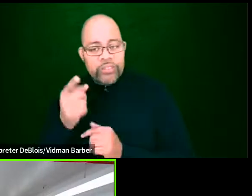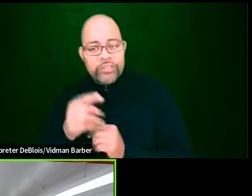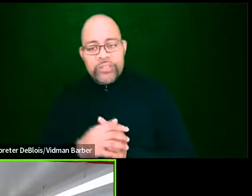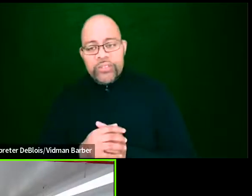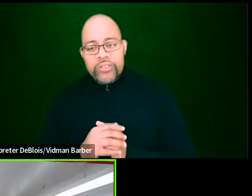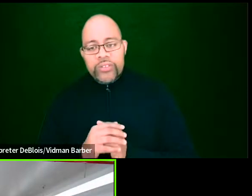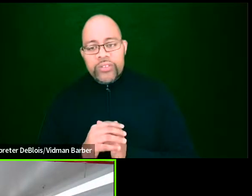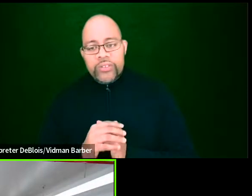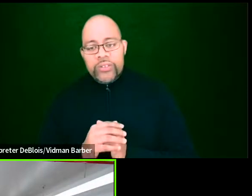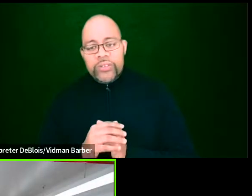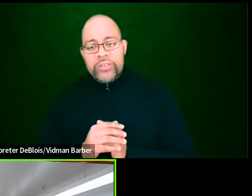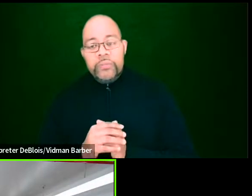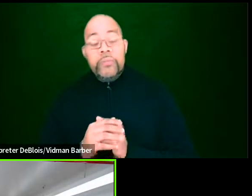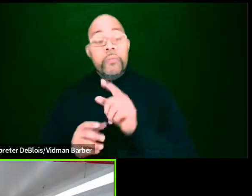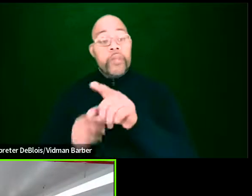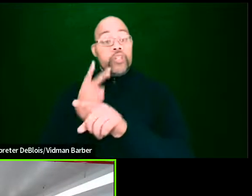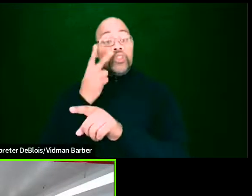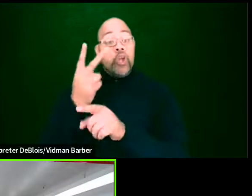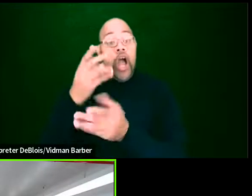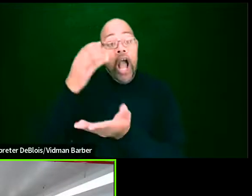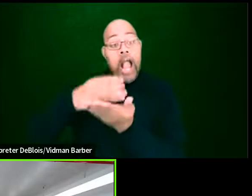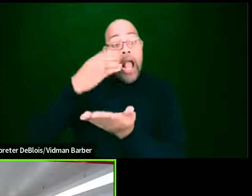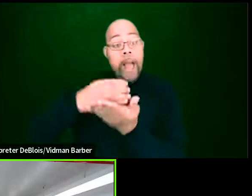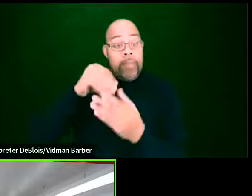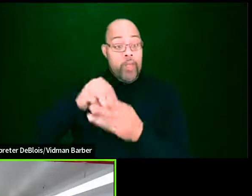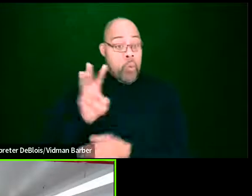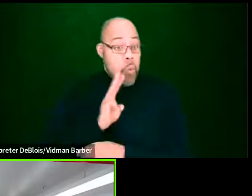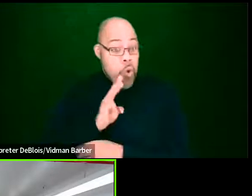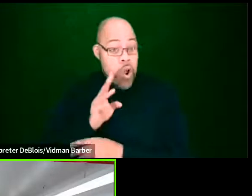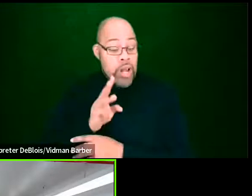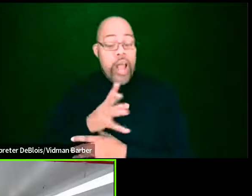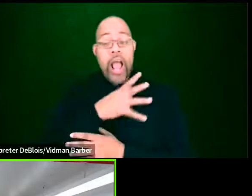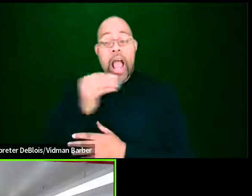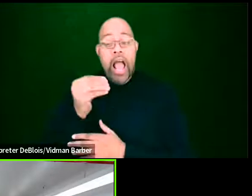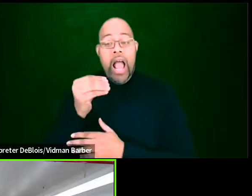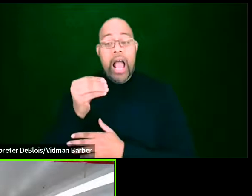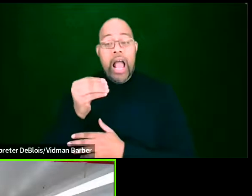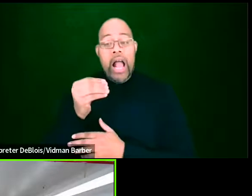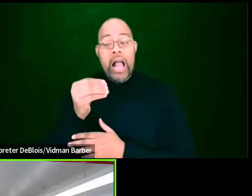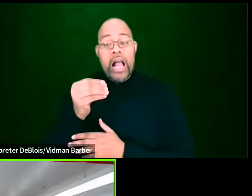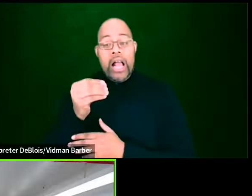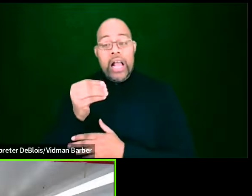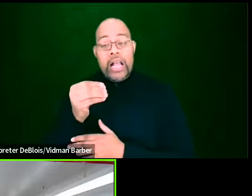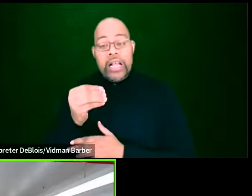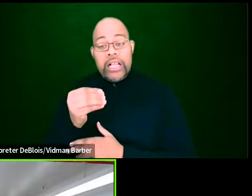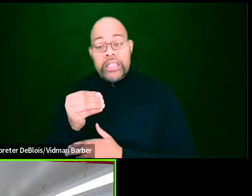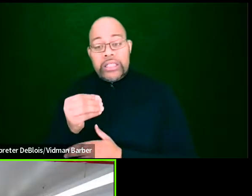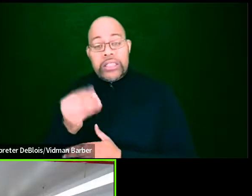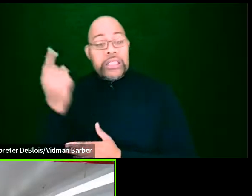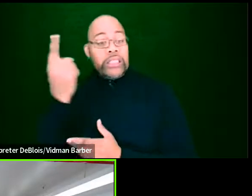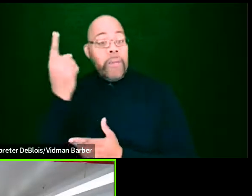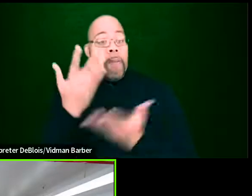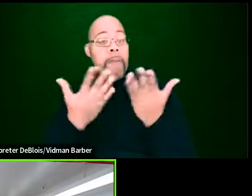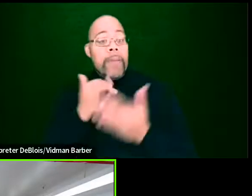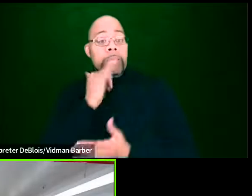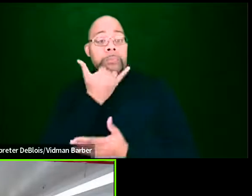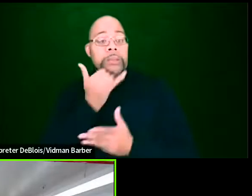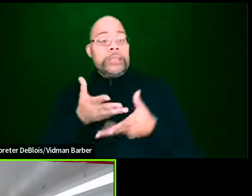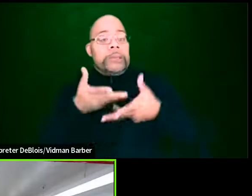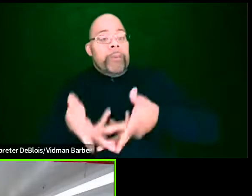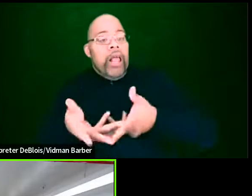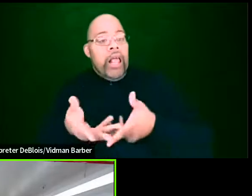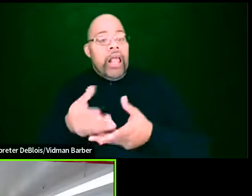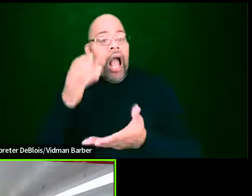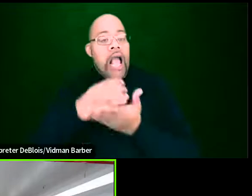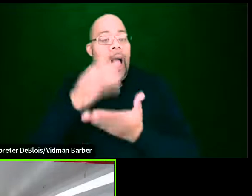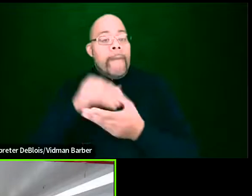Oh, so we saw cups in the water and we think maybe someone accidentally spilled their cup